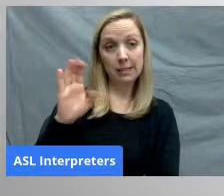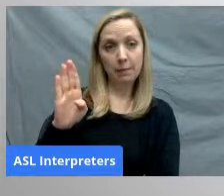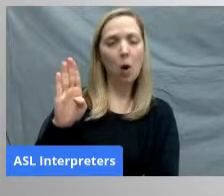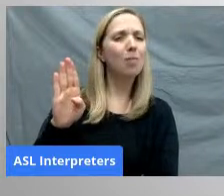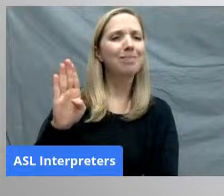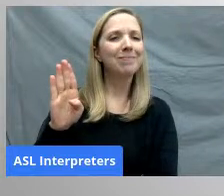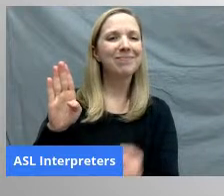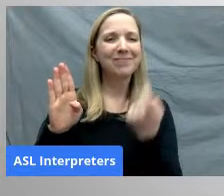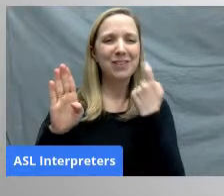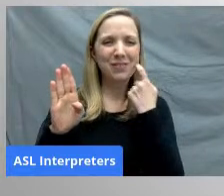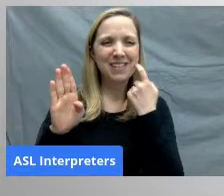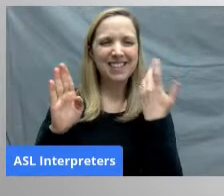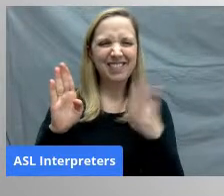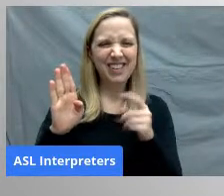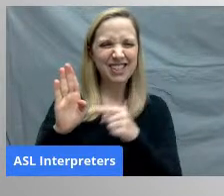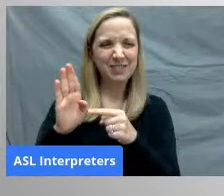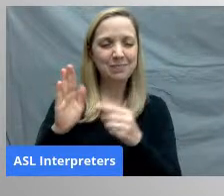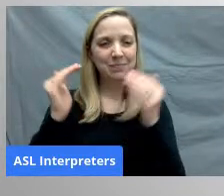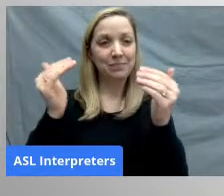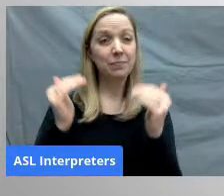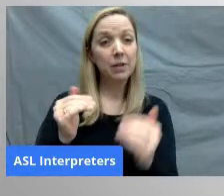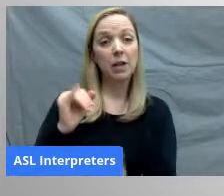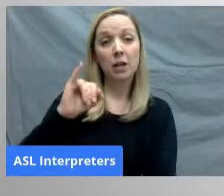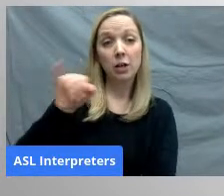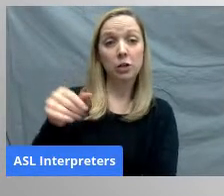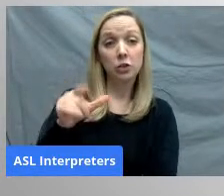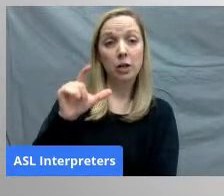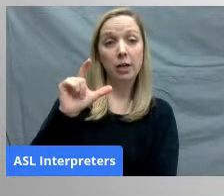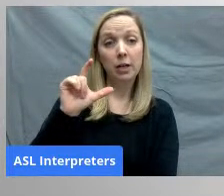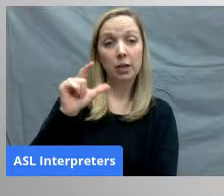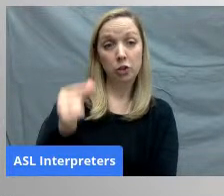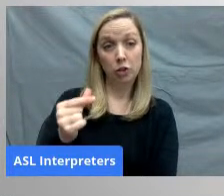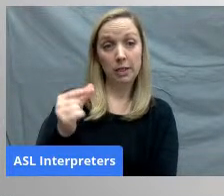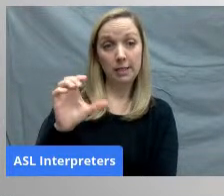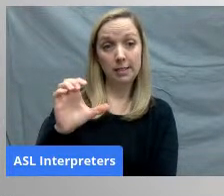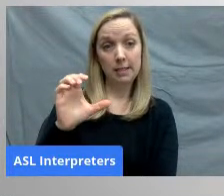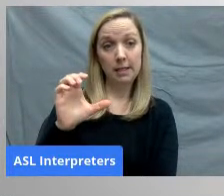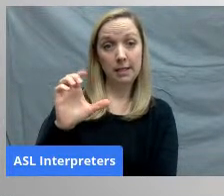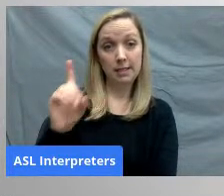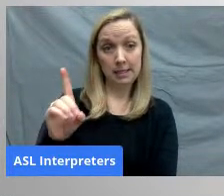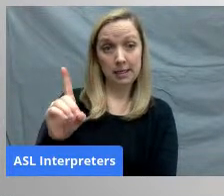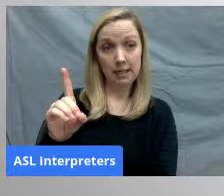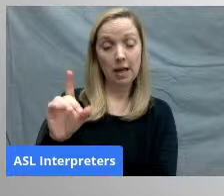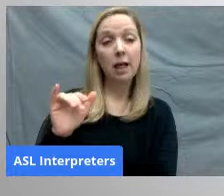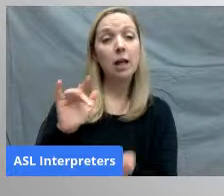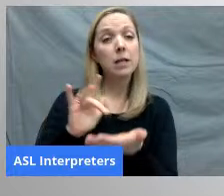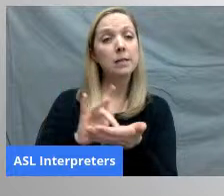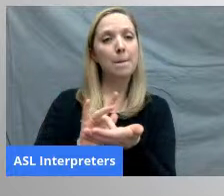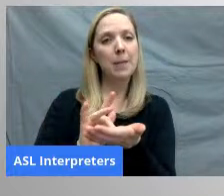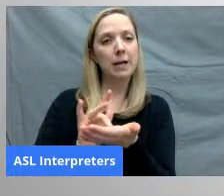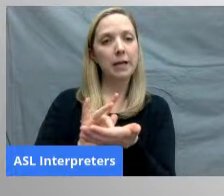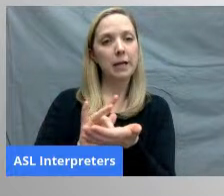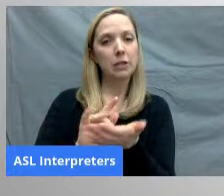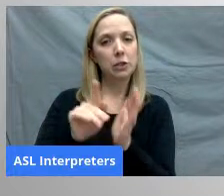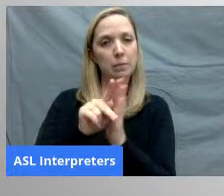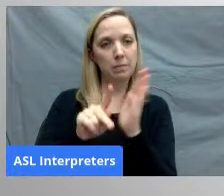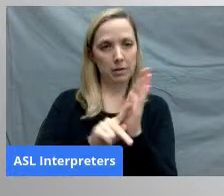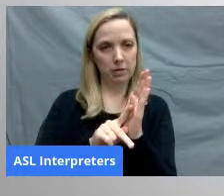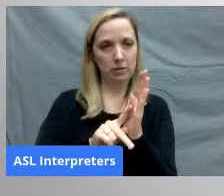sorry. JGCD is a medication policy, which was also revised according to